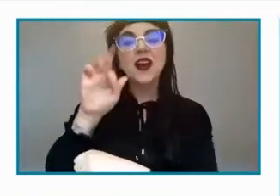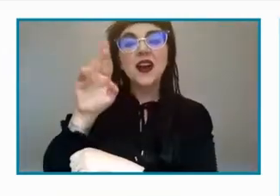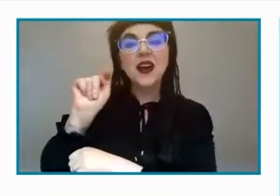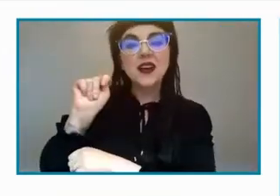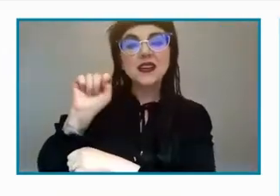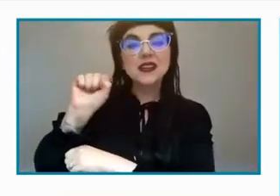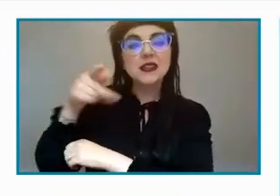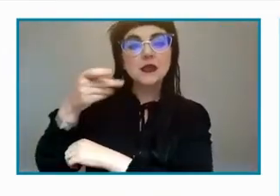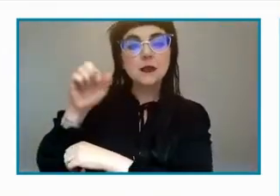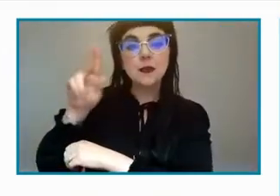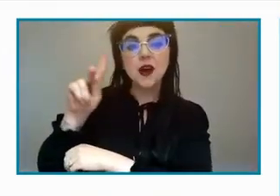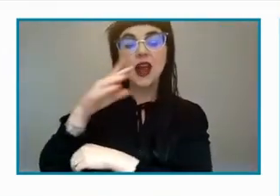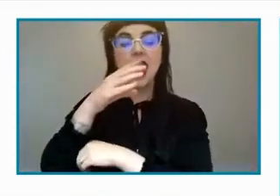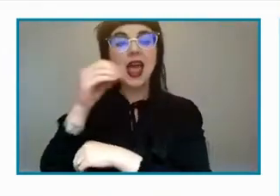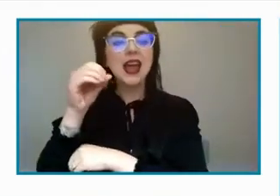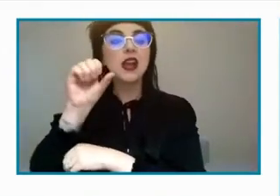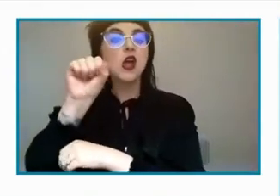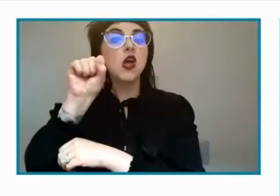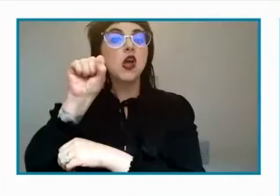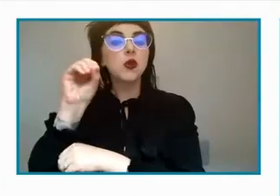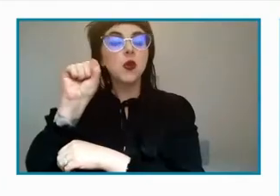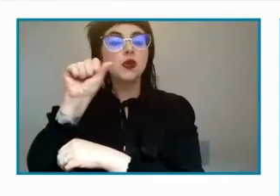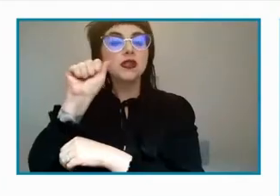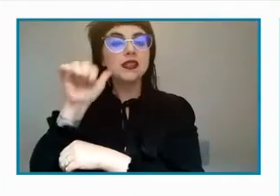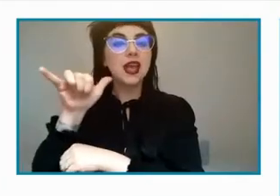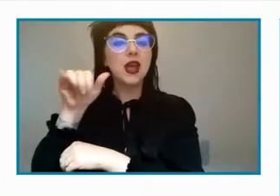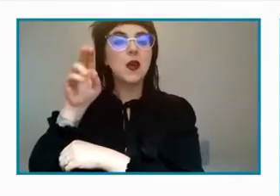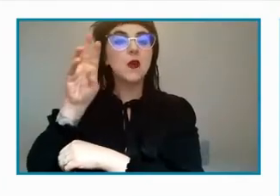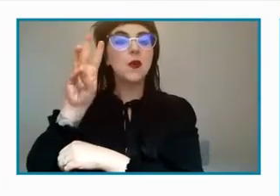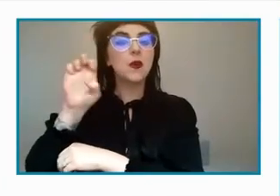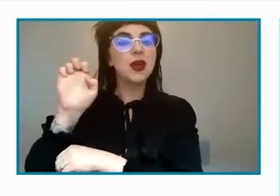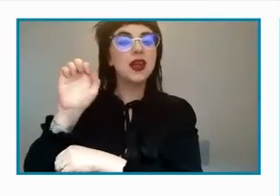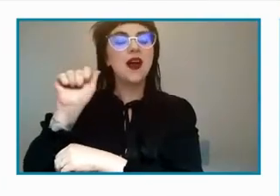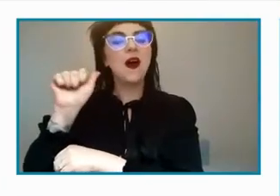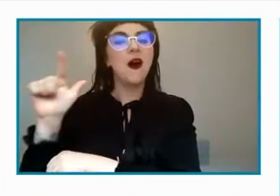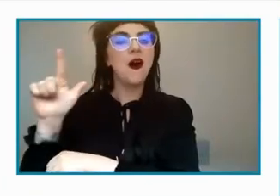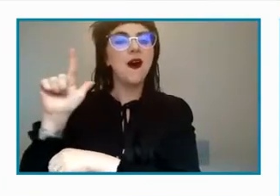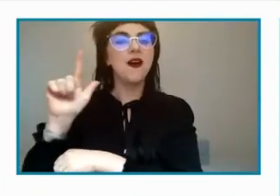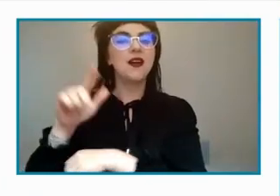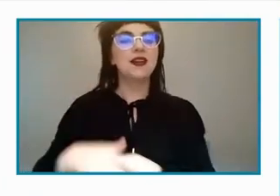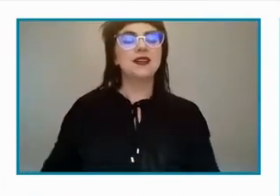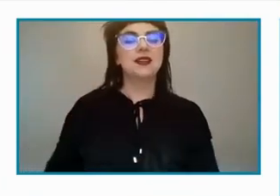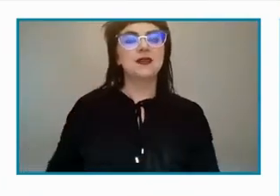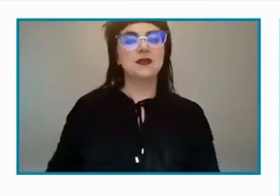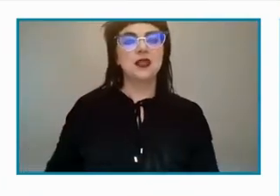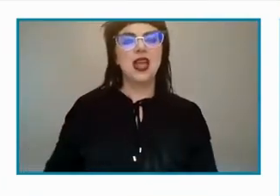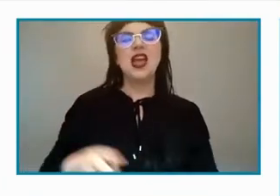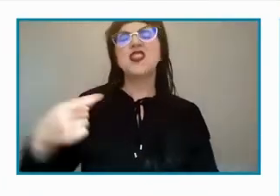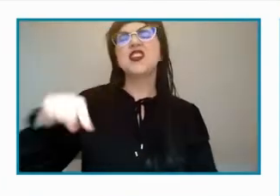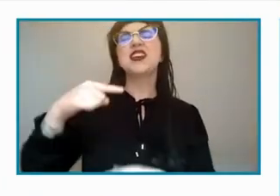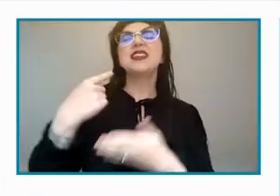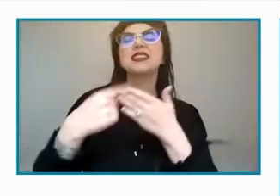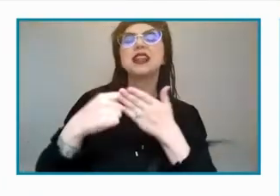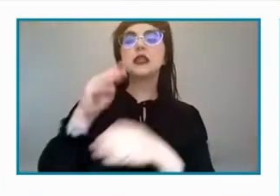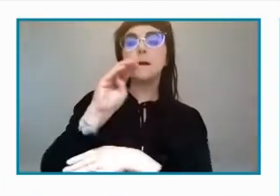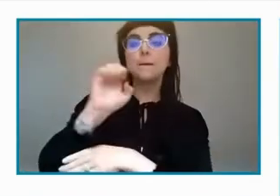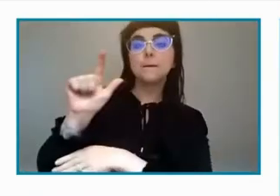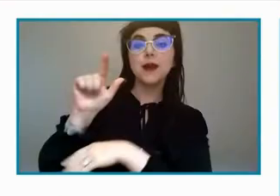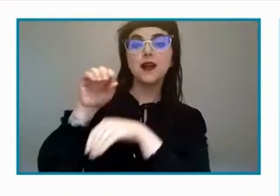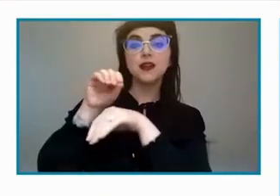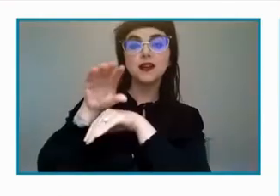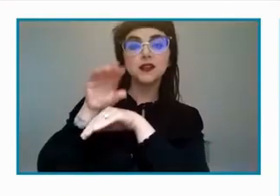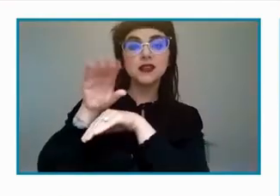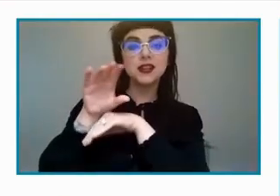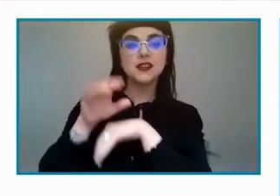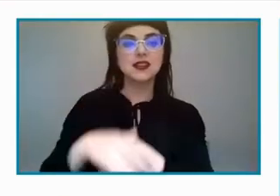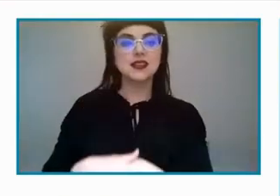talk about the process we all went through together in the MEL consultations through Creative Forces as community connections